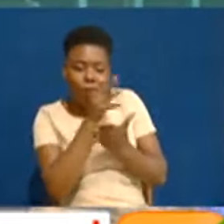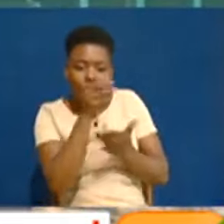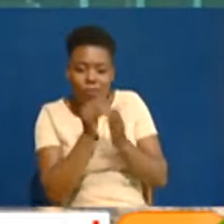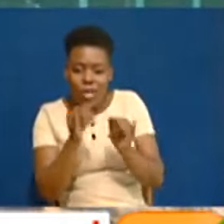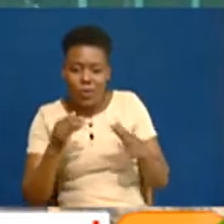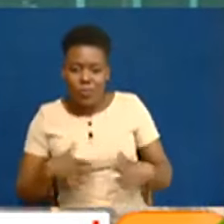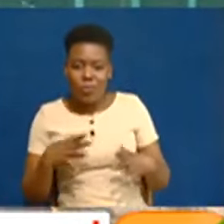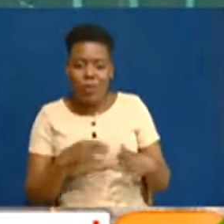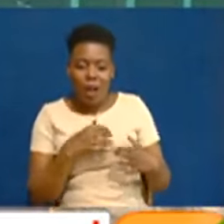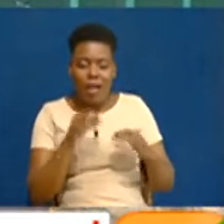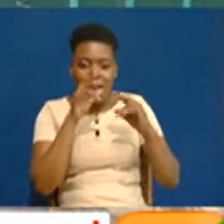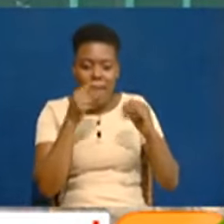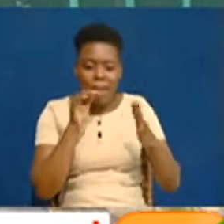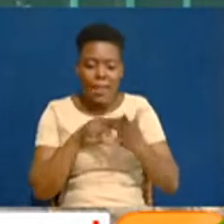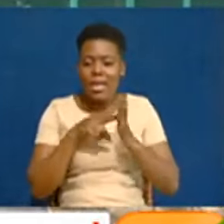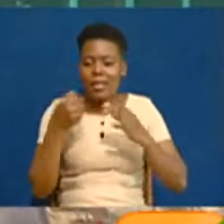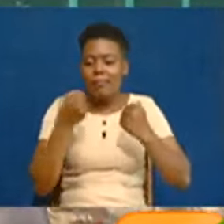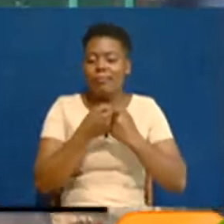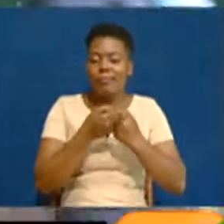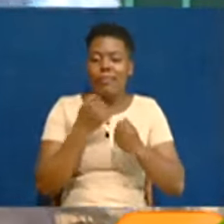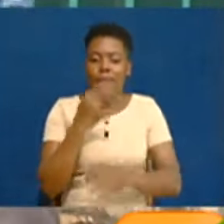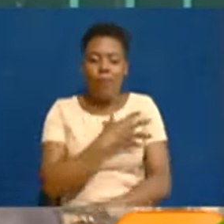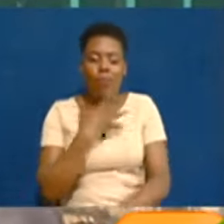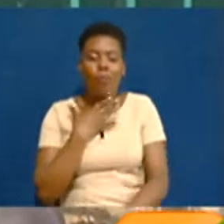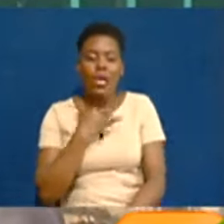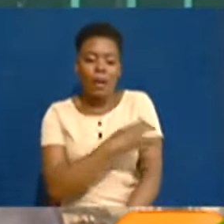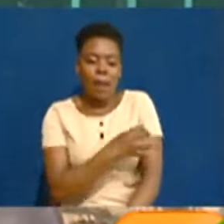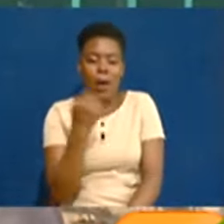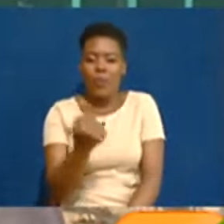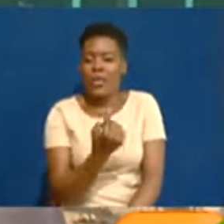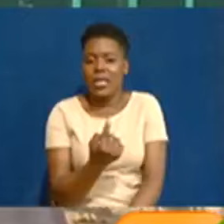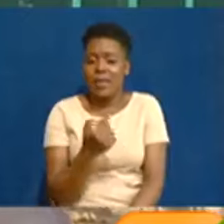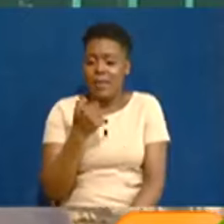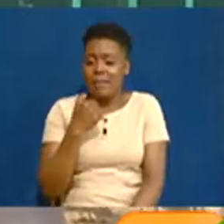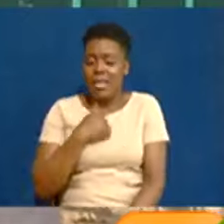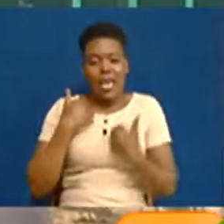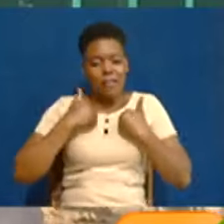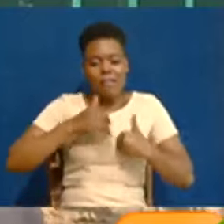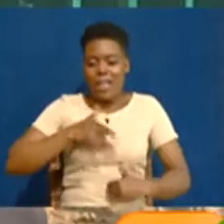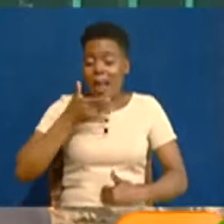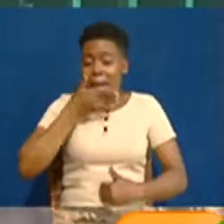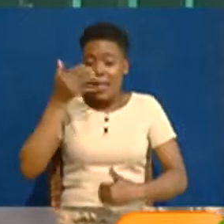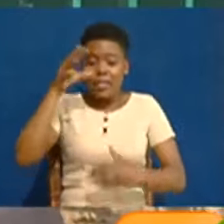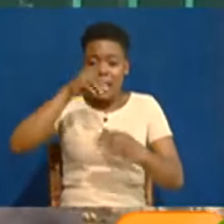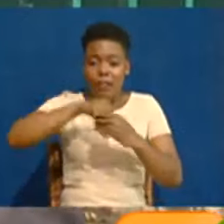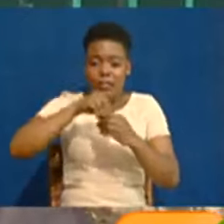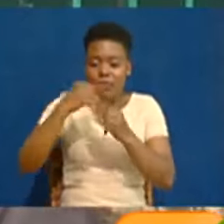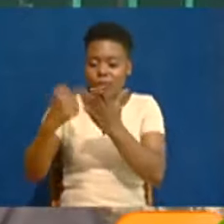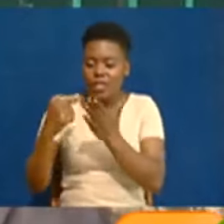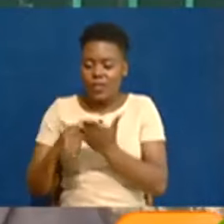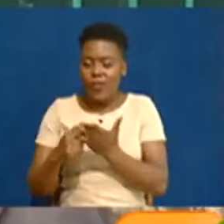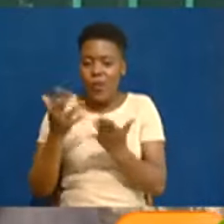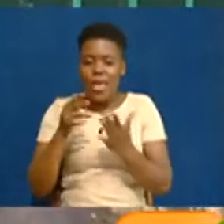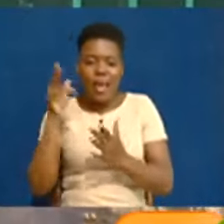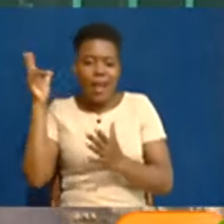inclusive discussion, conversation, where I listen to what you have to say, really.